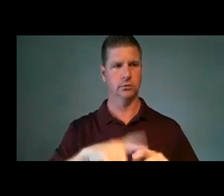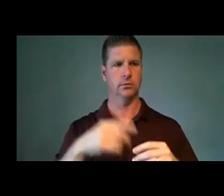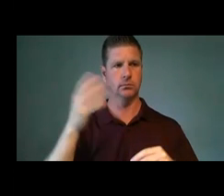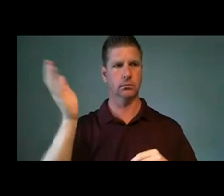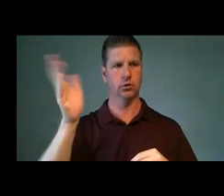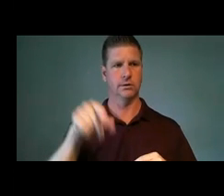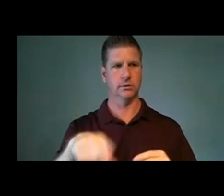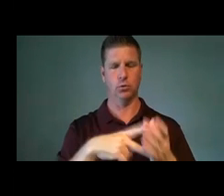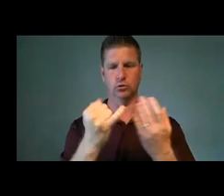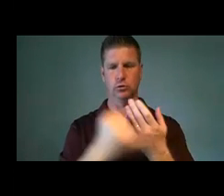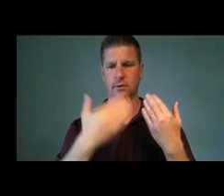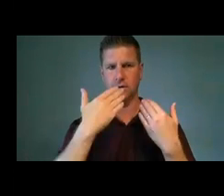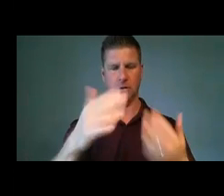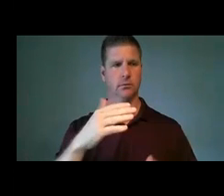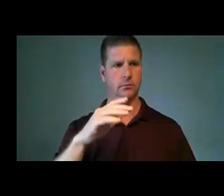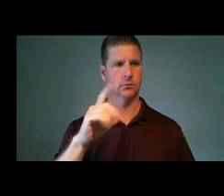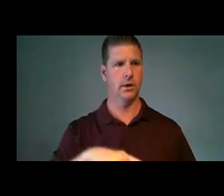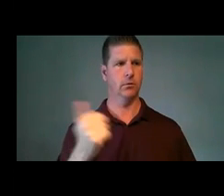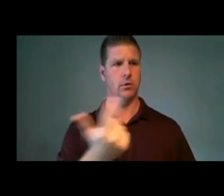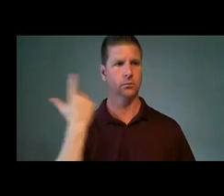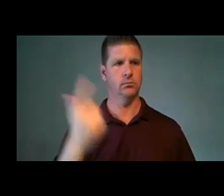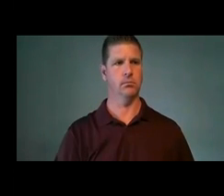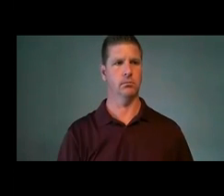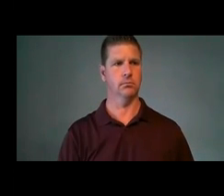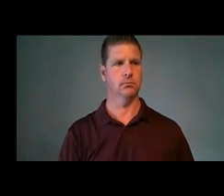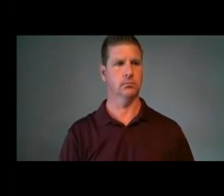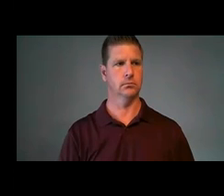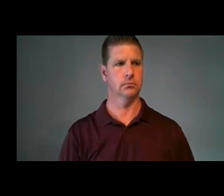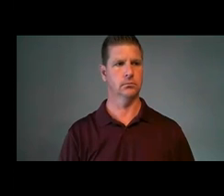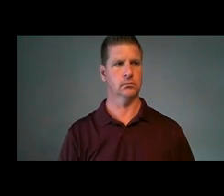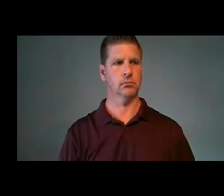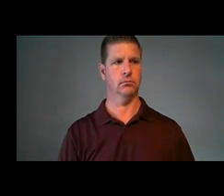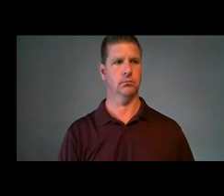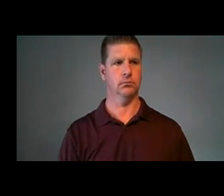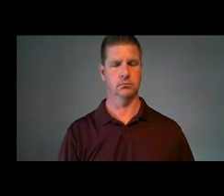project. Thank you very much to everybody for giving me this opportunity.